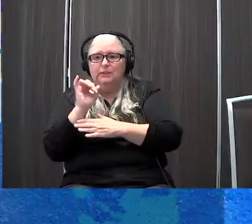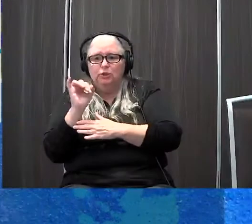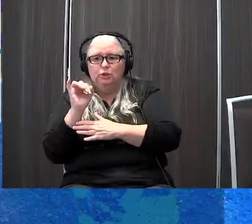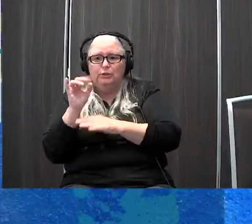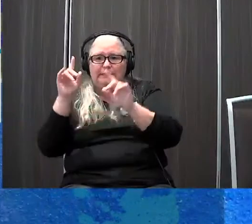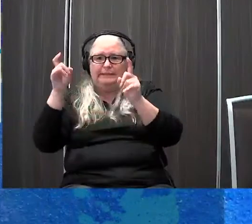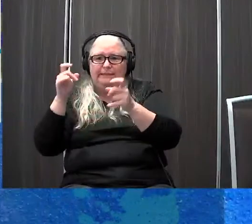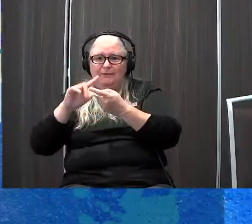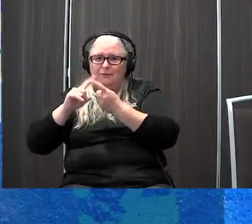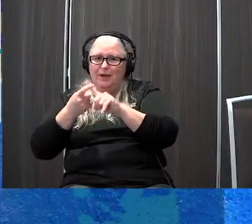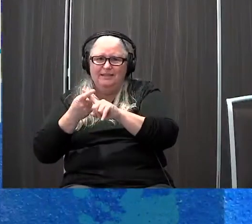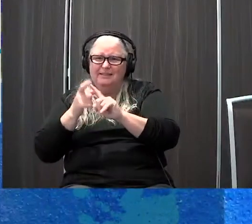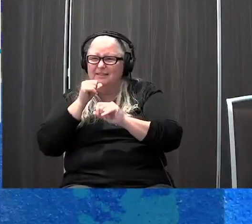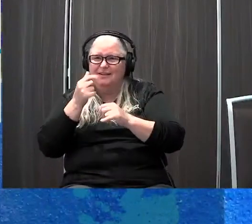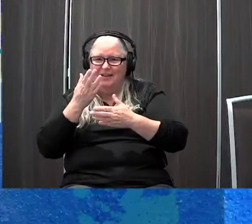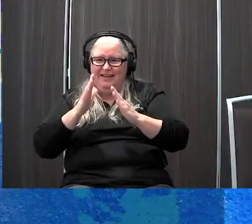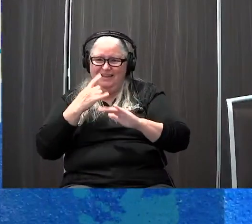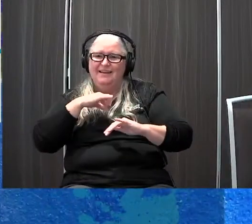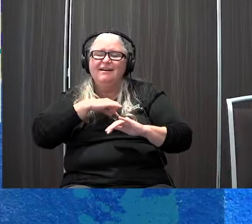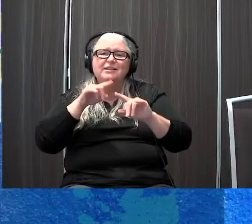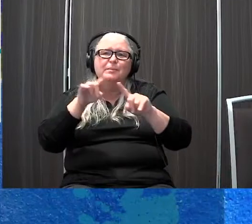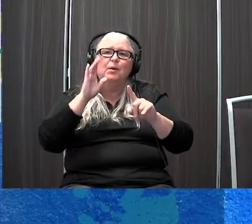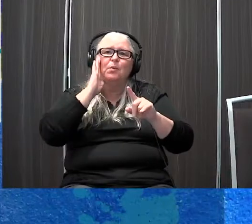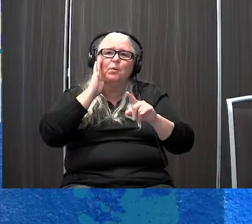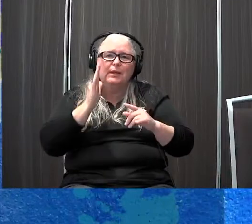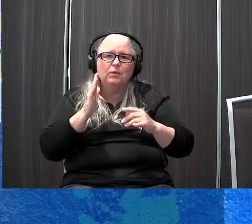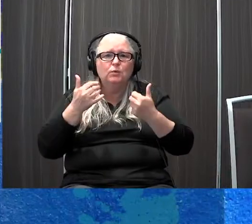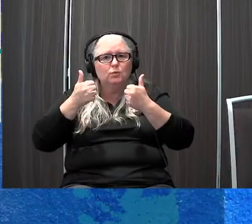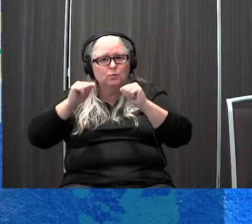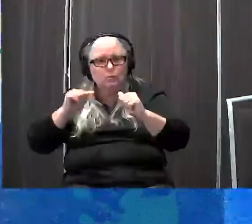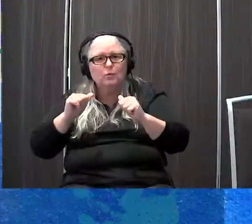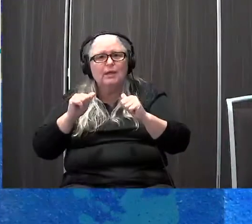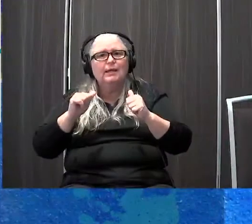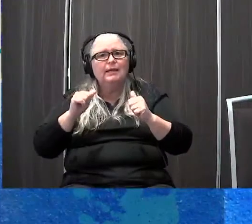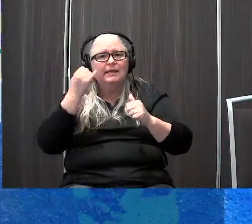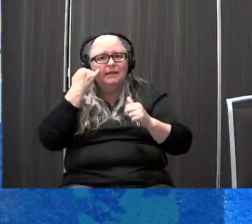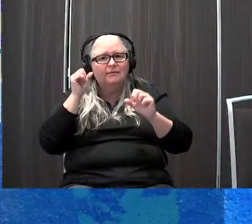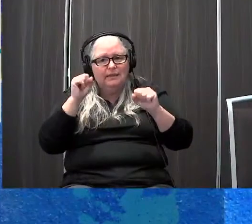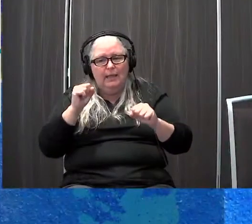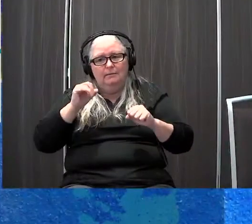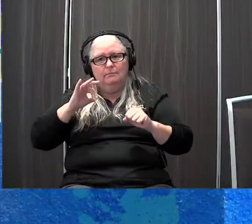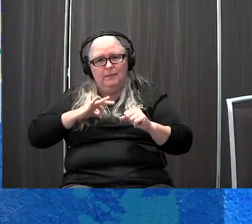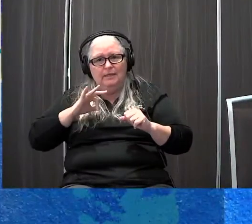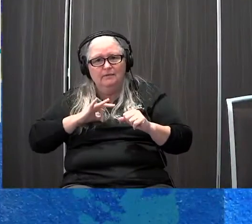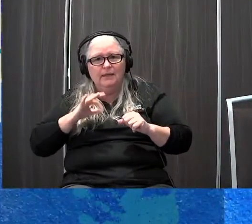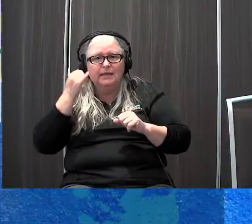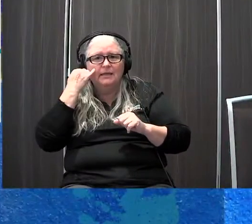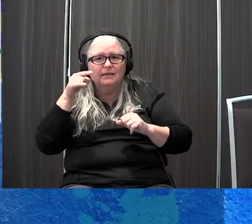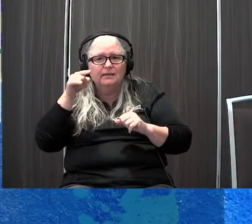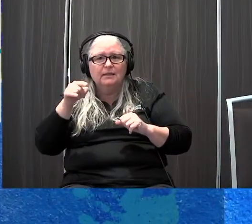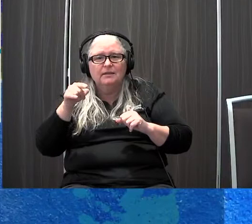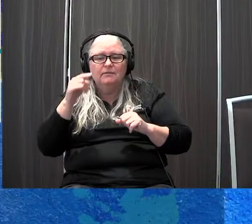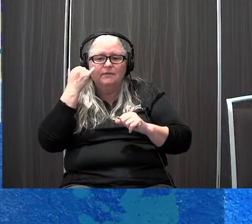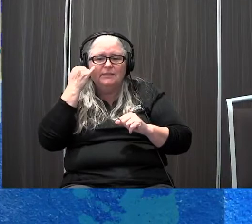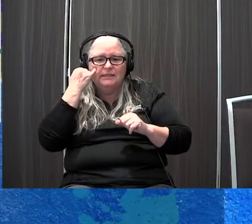won't let us sometimes, but we look and see if those have been assessed. And it looks, if we see the misspelling in the CHD7, is